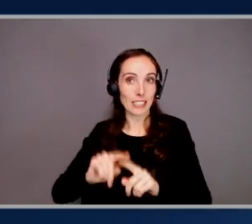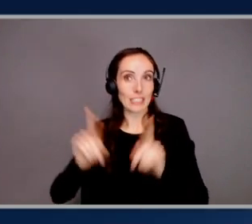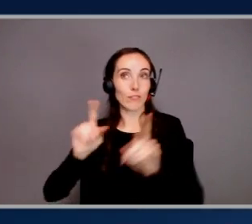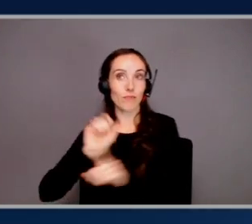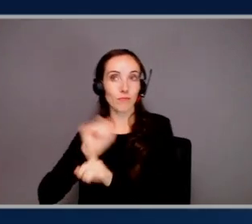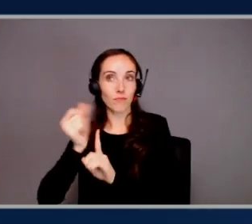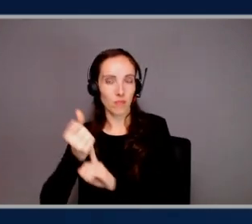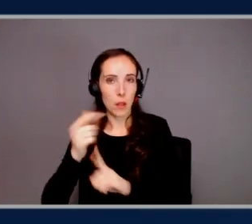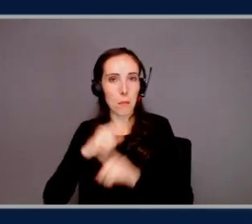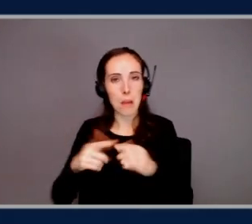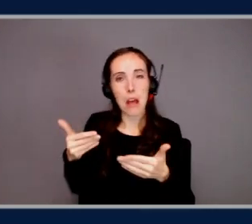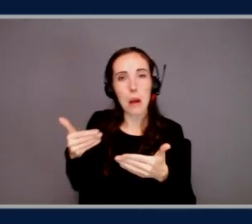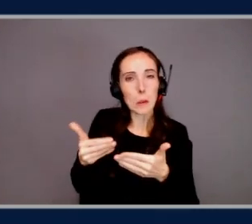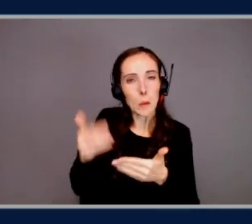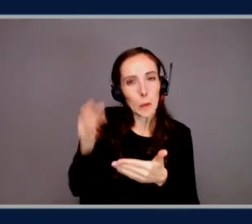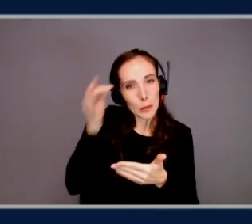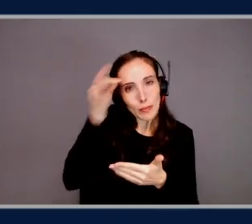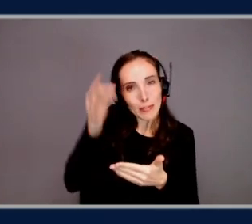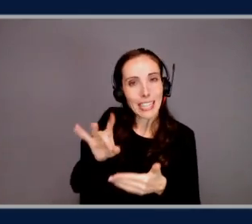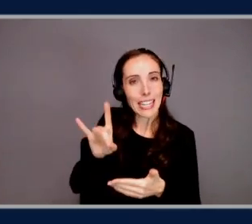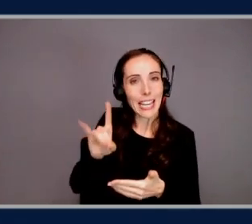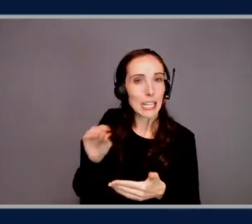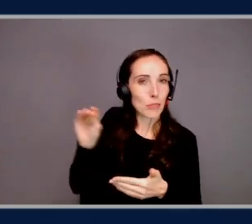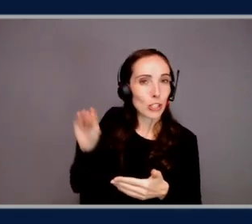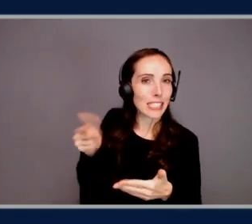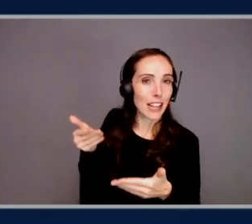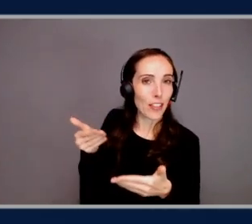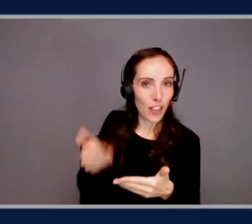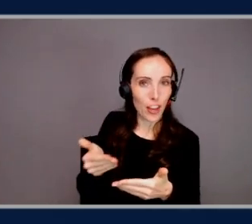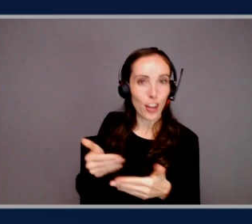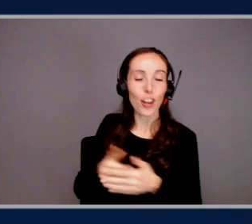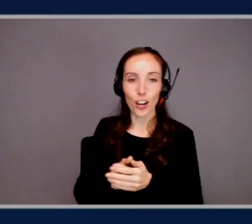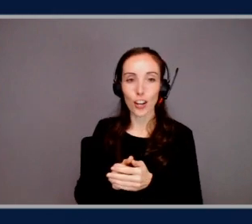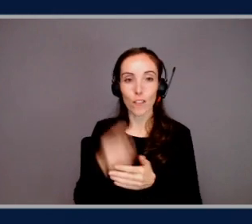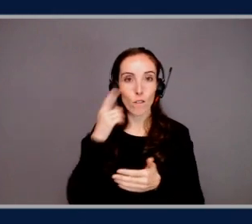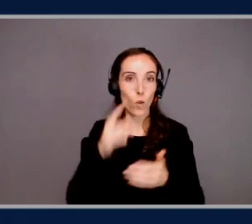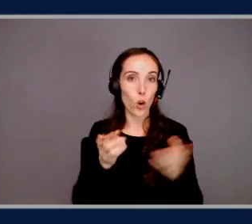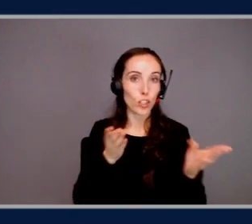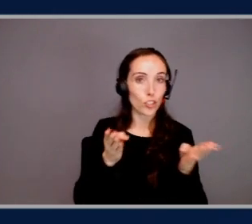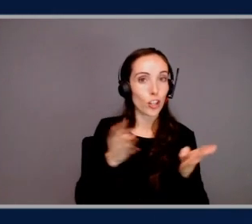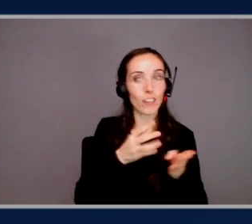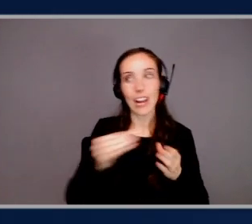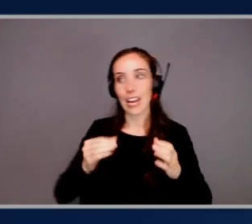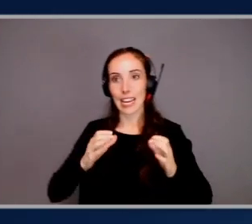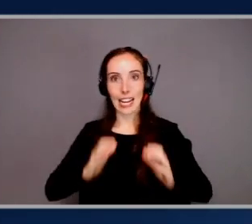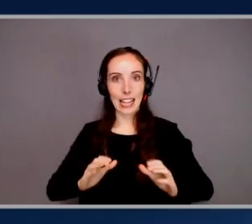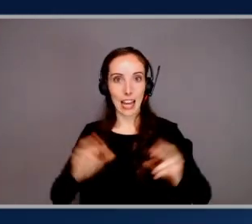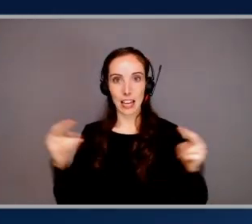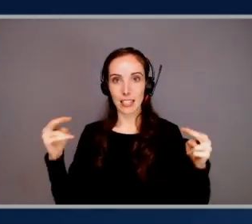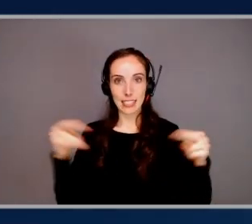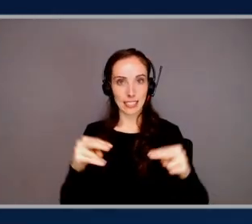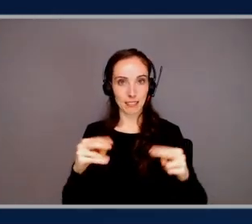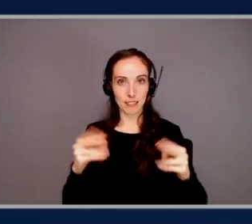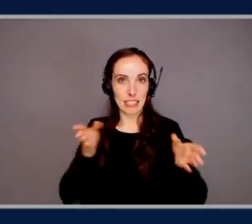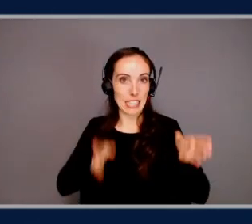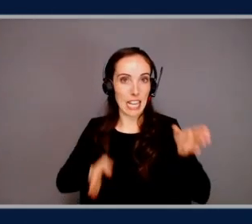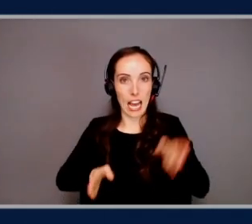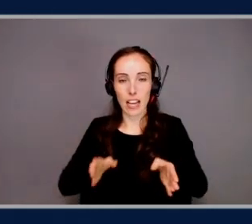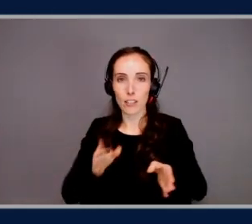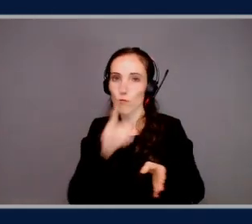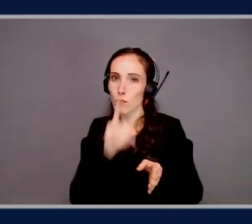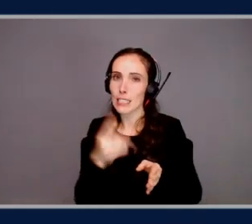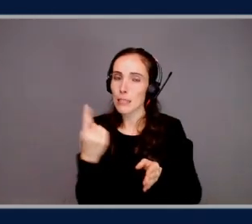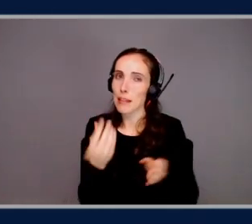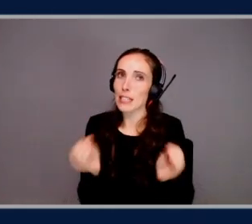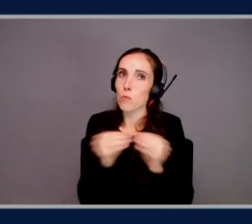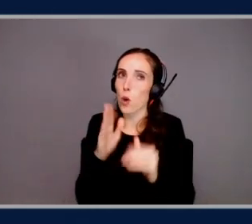terms of adding this complex feature across both the client and the server side in something that's more than just like a simple project. Now,